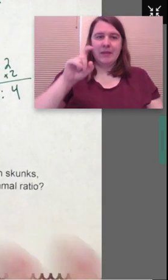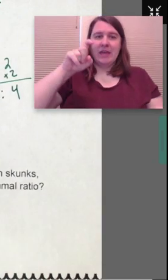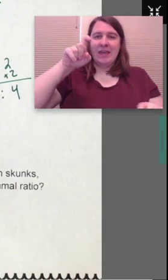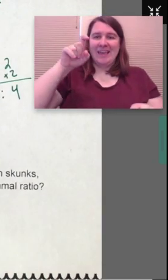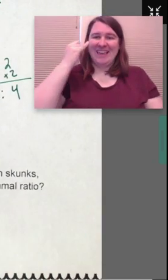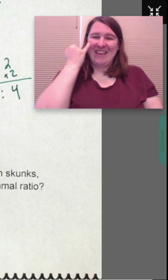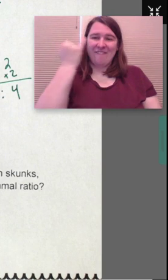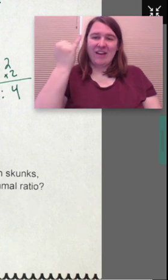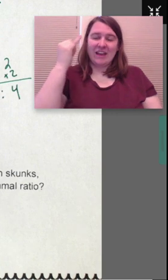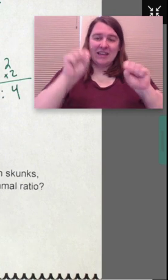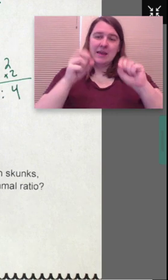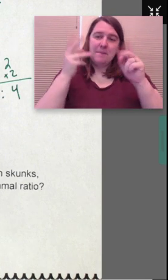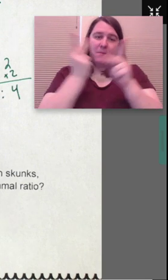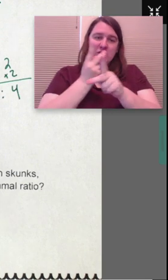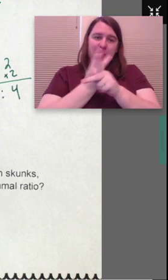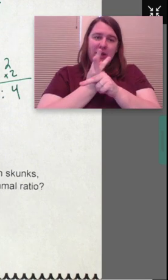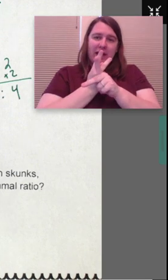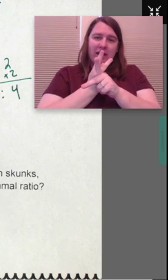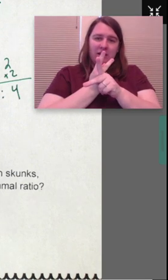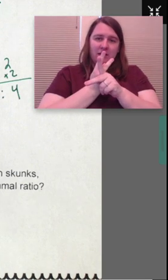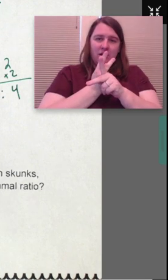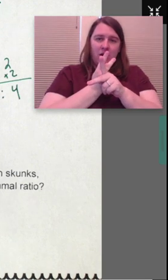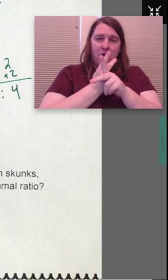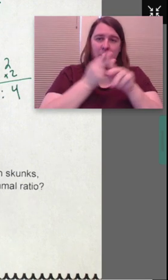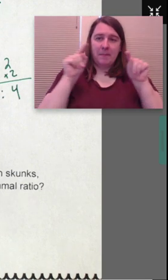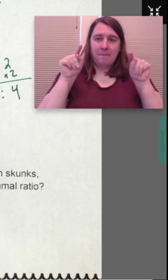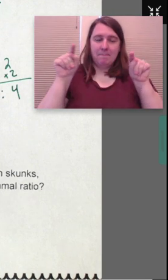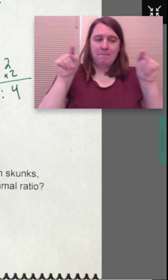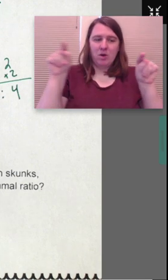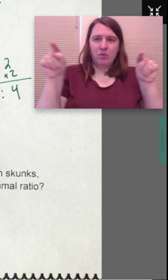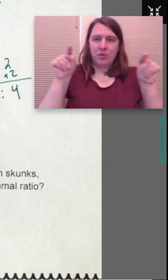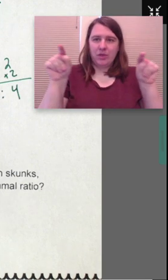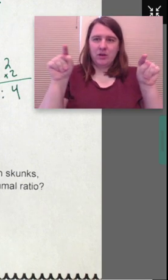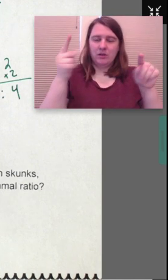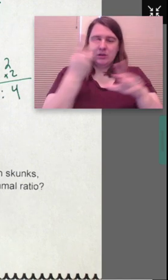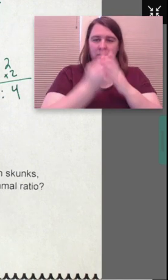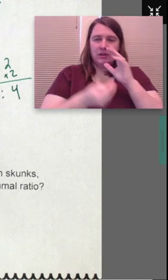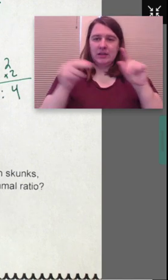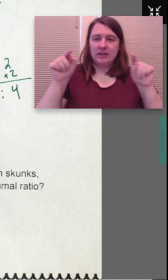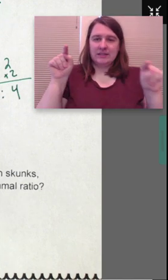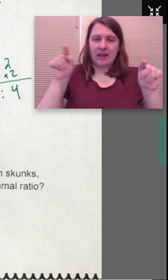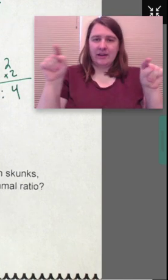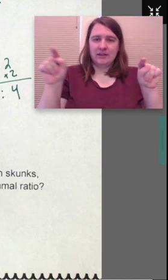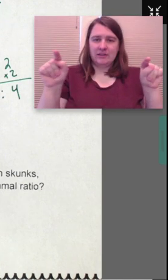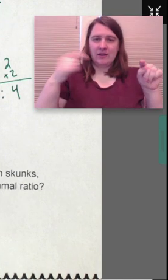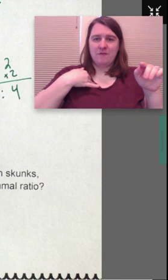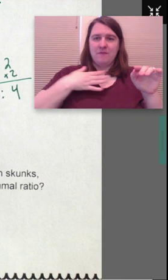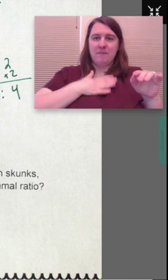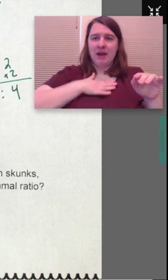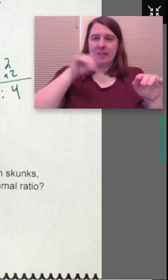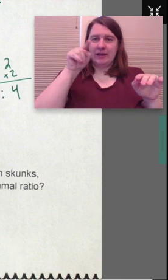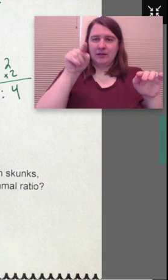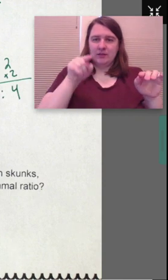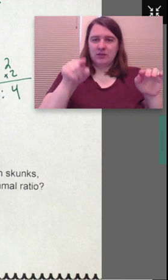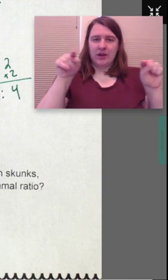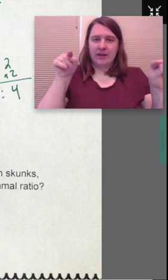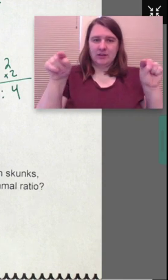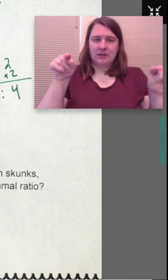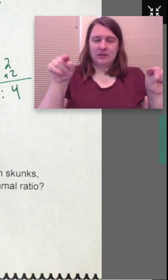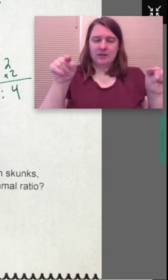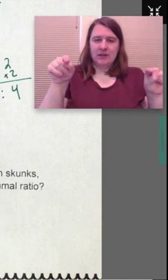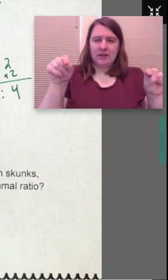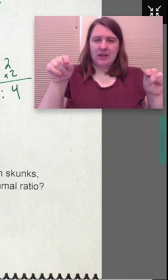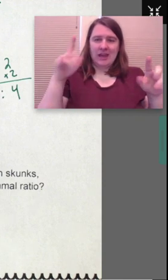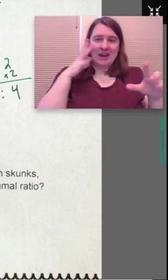Same. If I can multiply on both sides of my